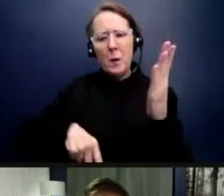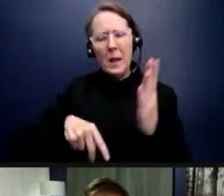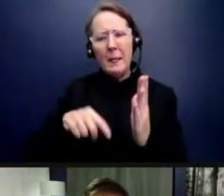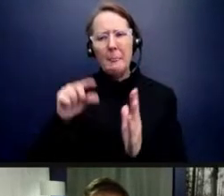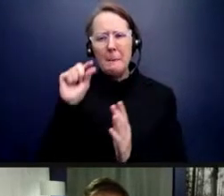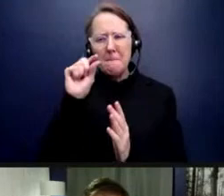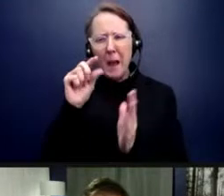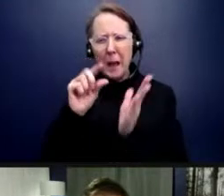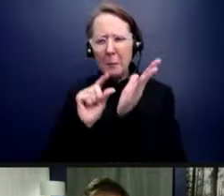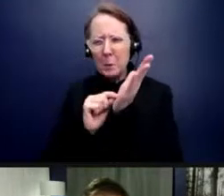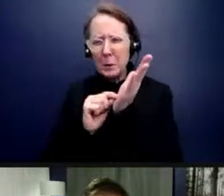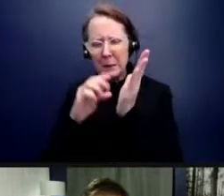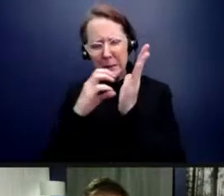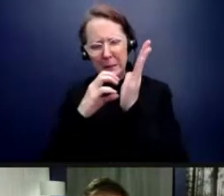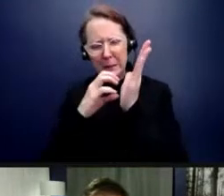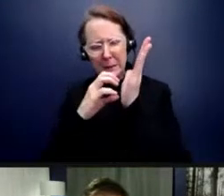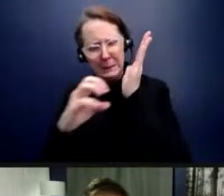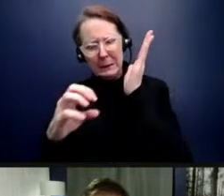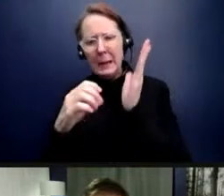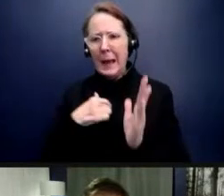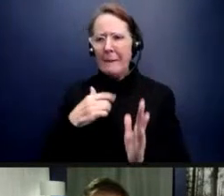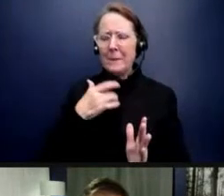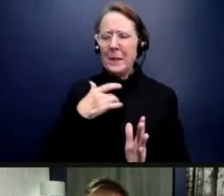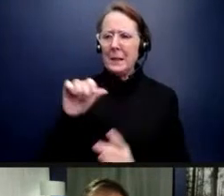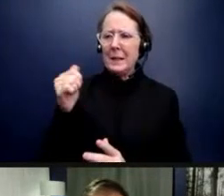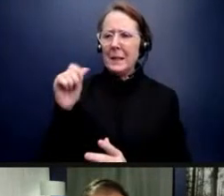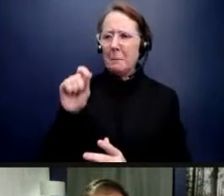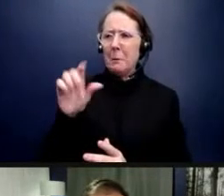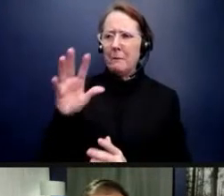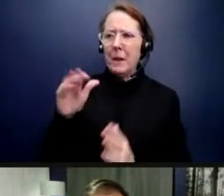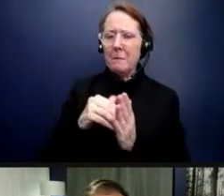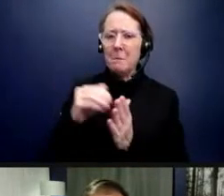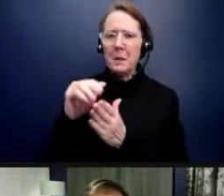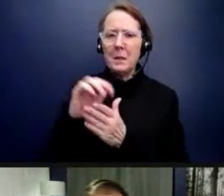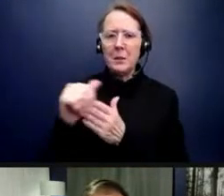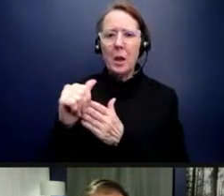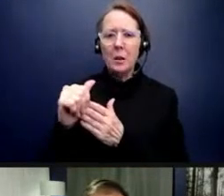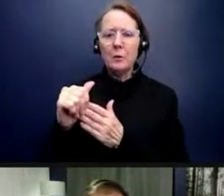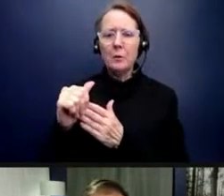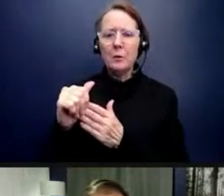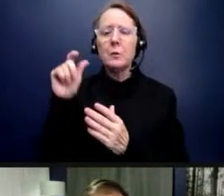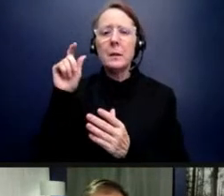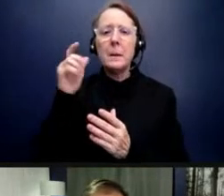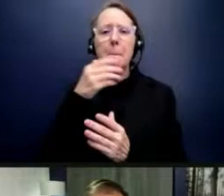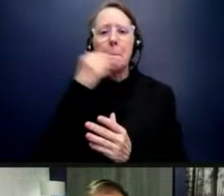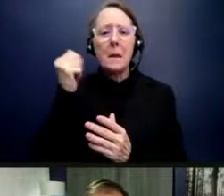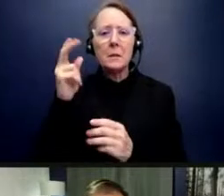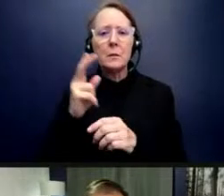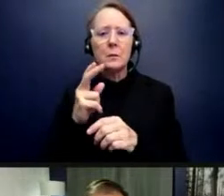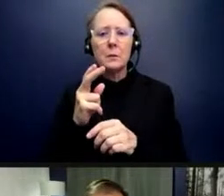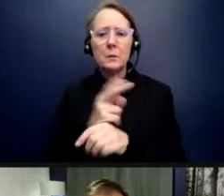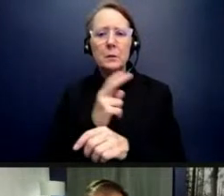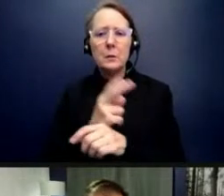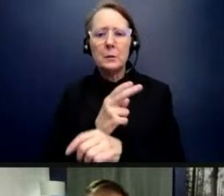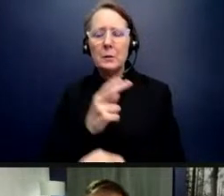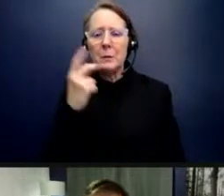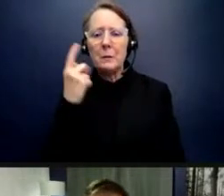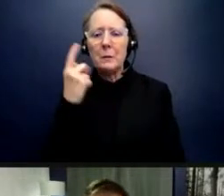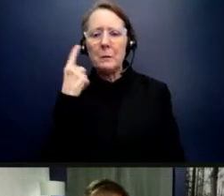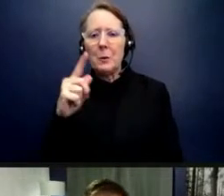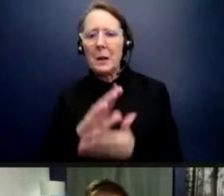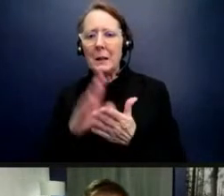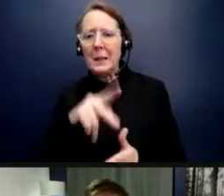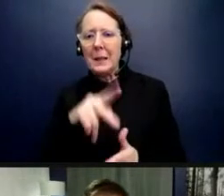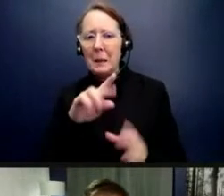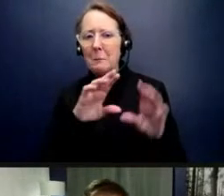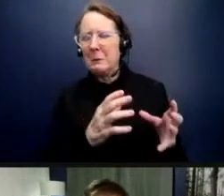at best to use that $10.5 million for a cleanup crew. So I question whether